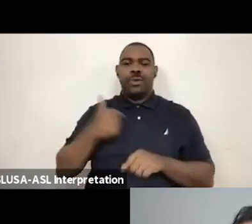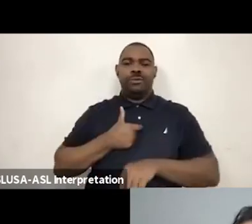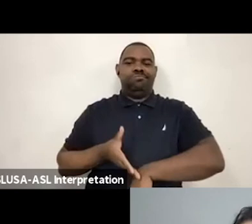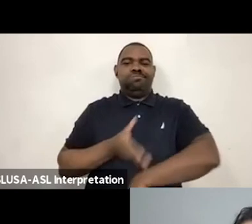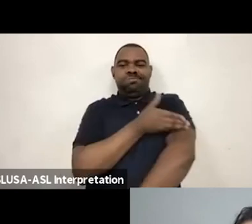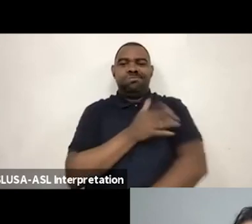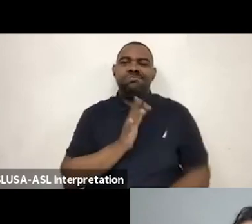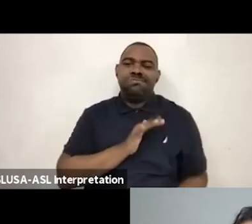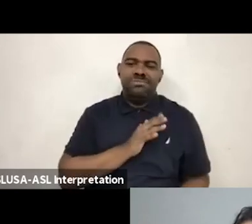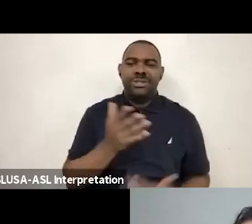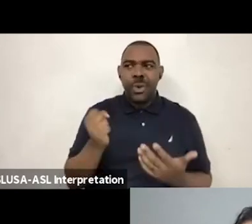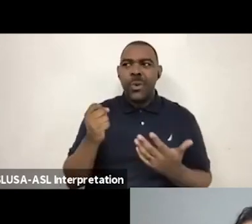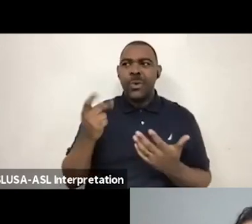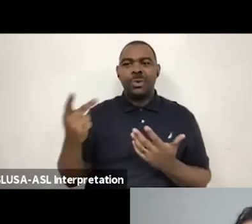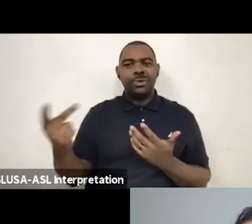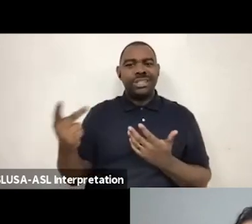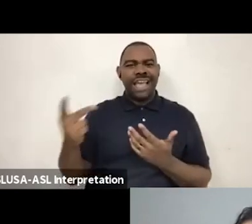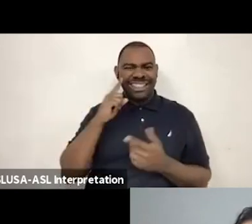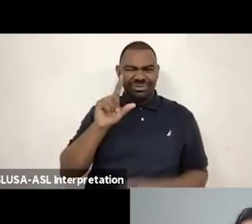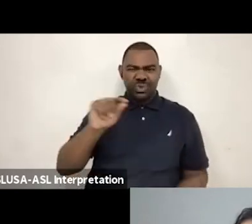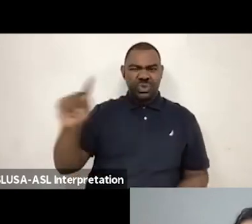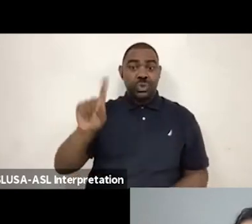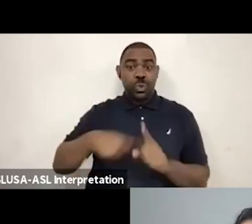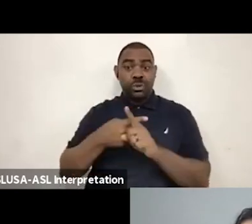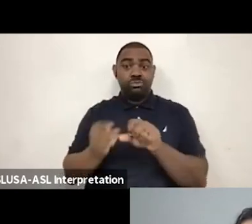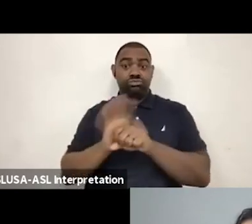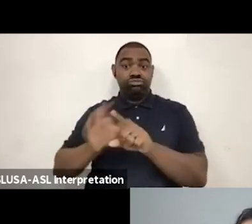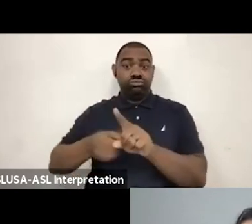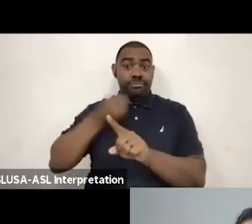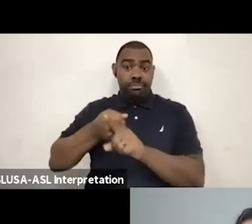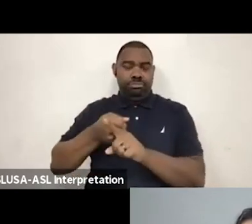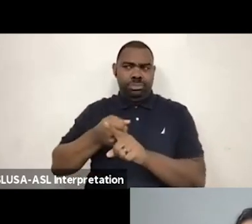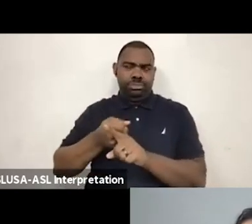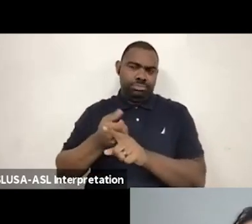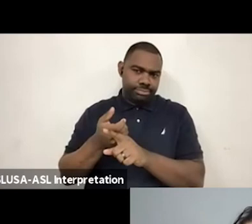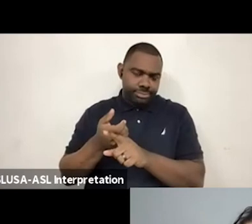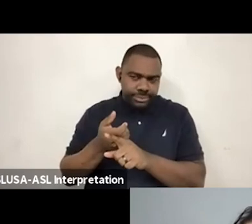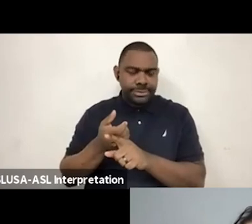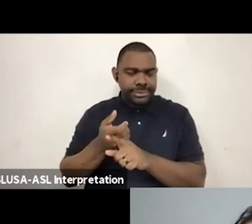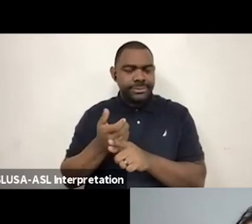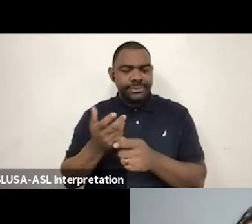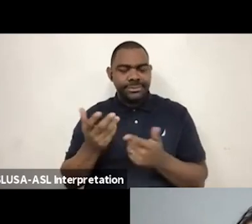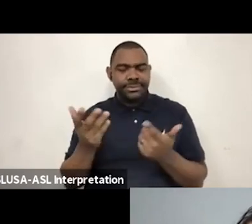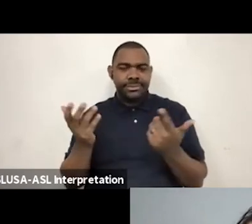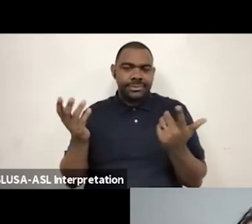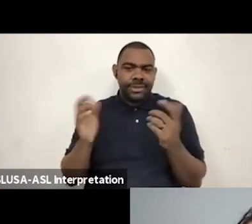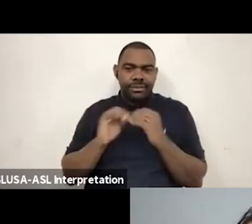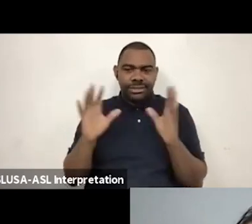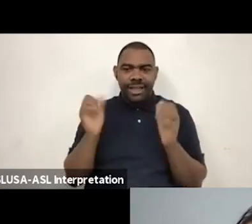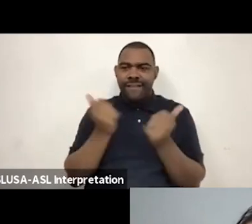better we are. In 2020, when the pandemic hit, there